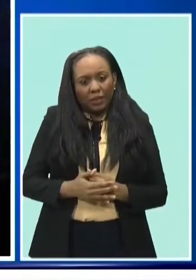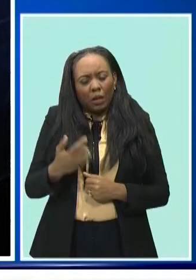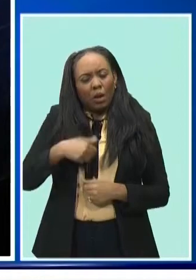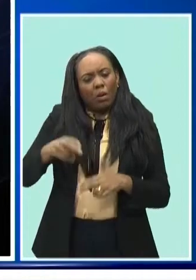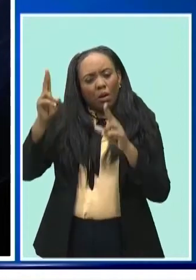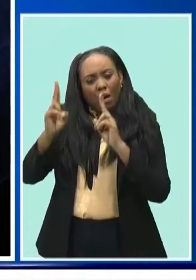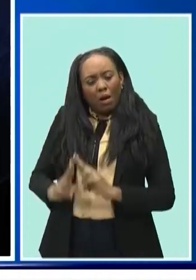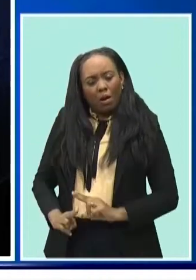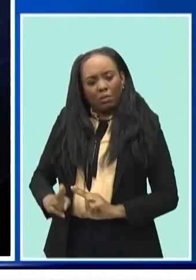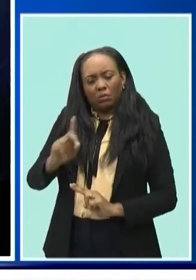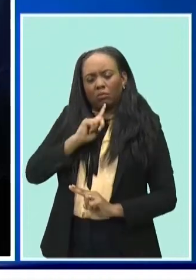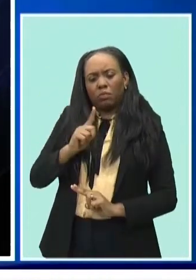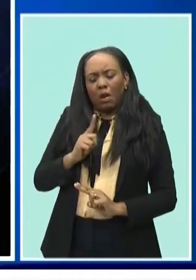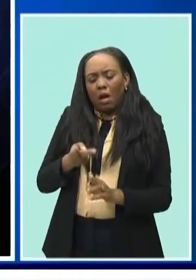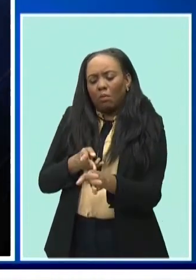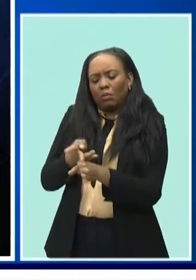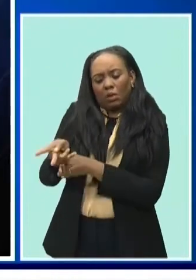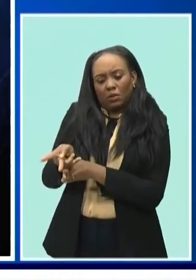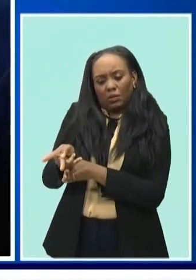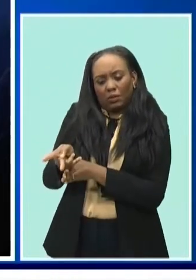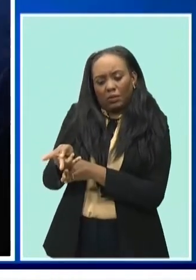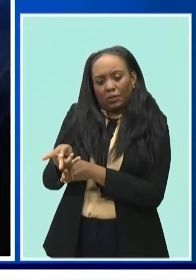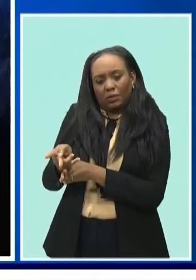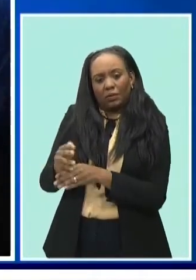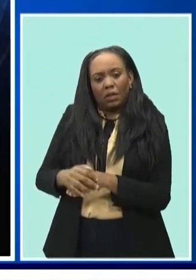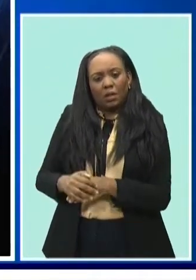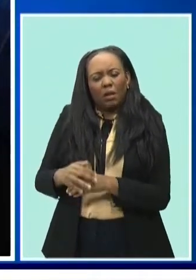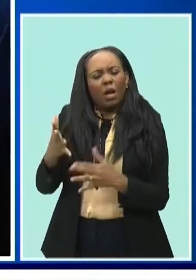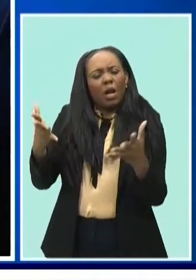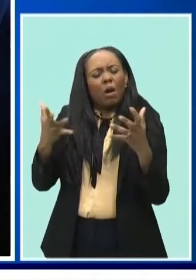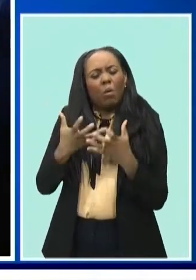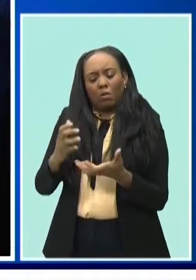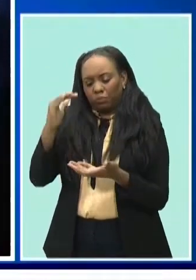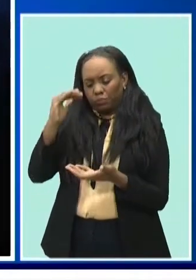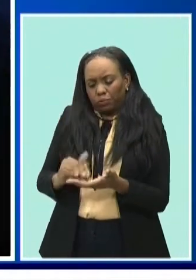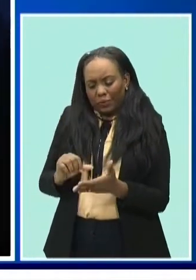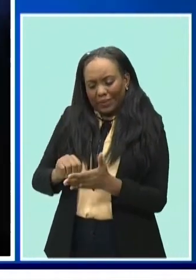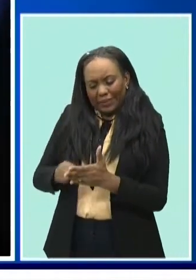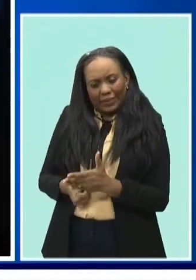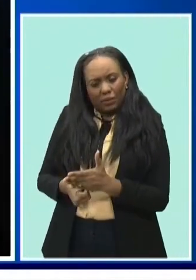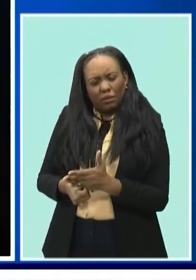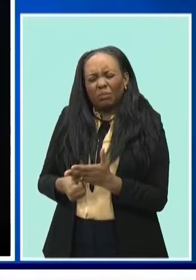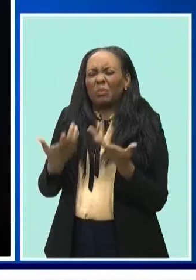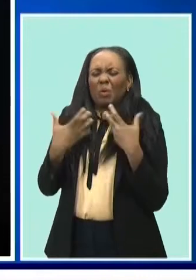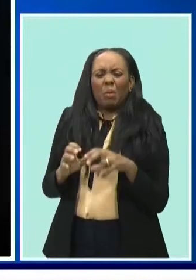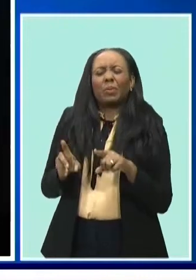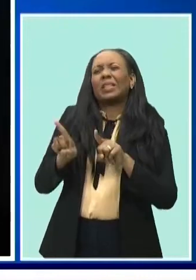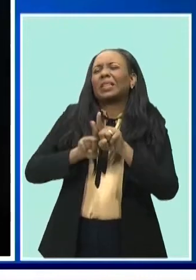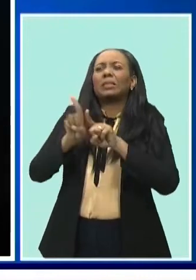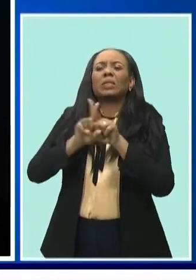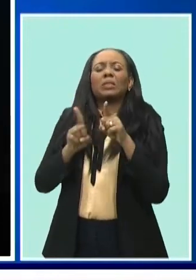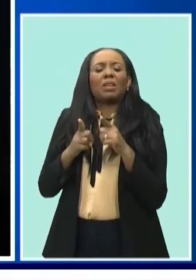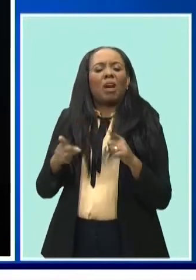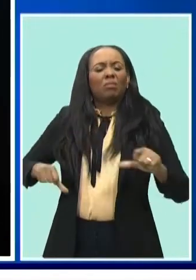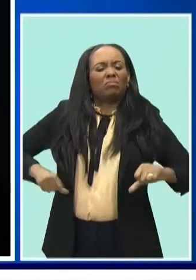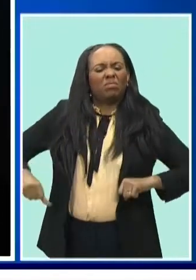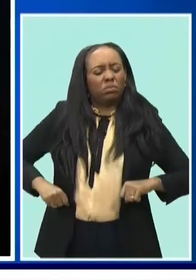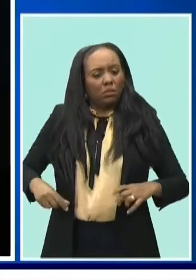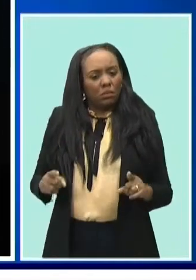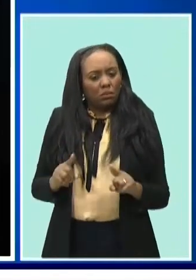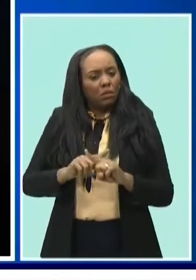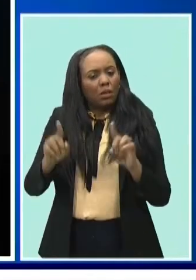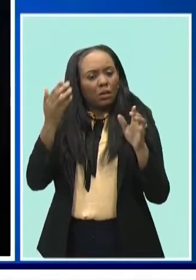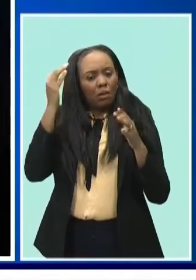this noble profession. Let us all place less emphasis on being a star and more on the substance of